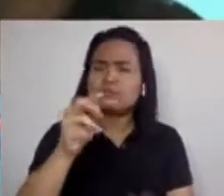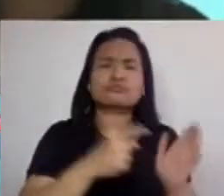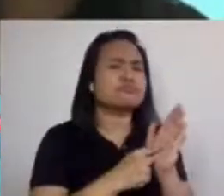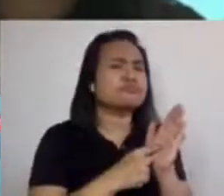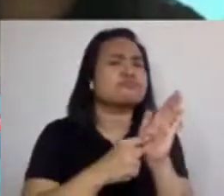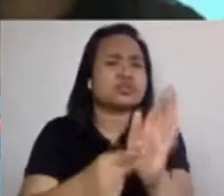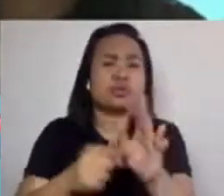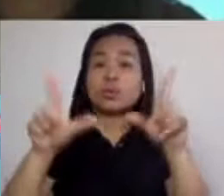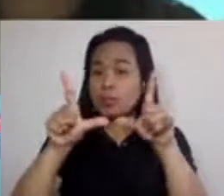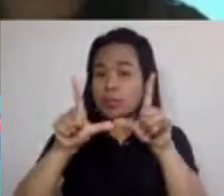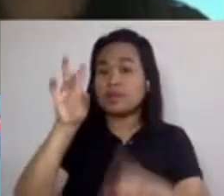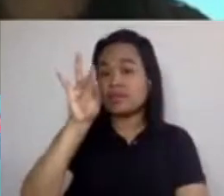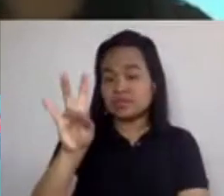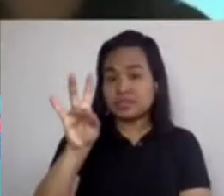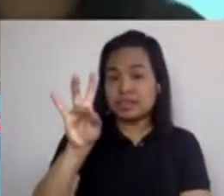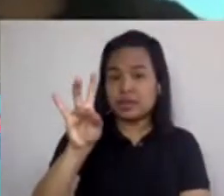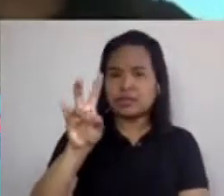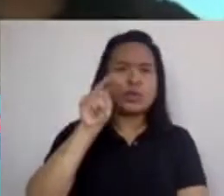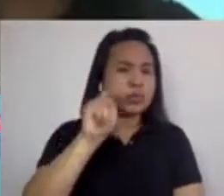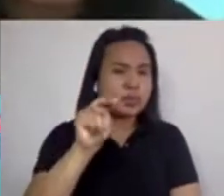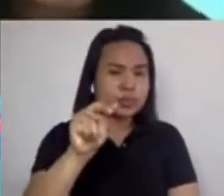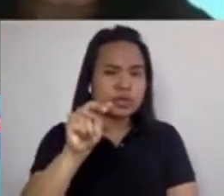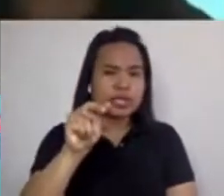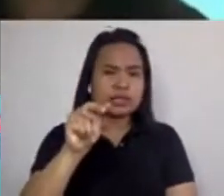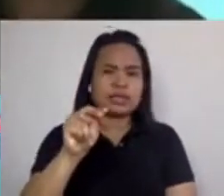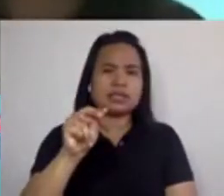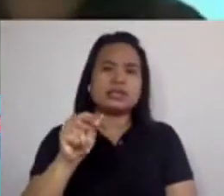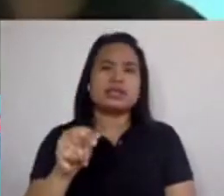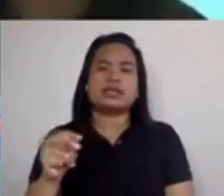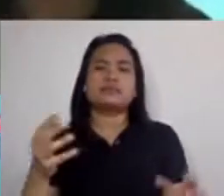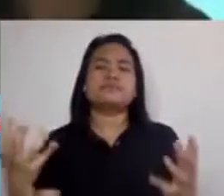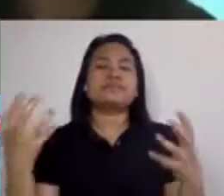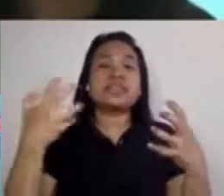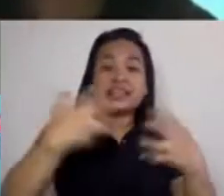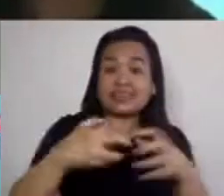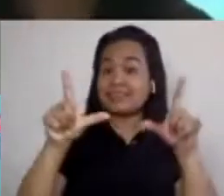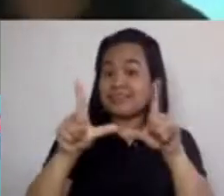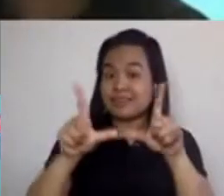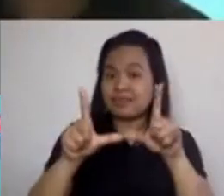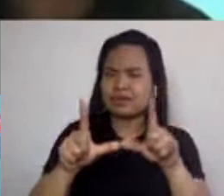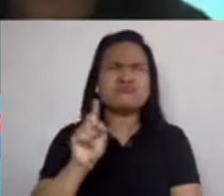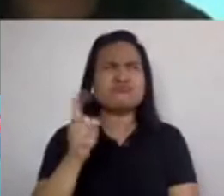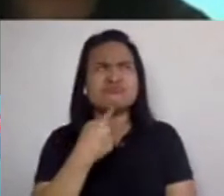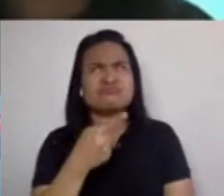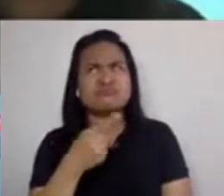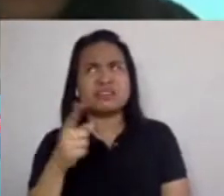means you should be at an integrating level already. And when we say integrating, we have provided here